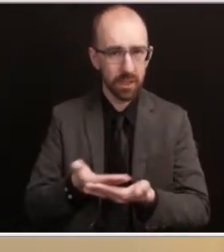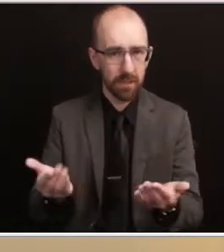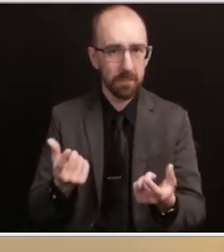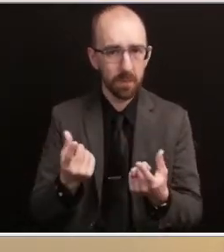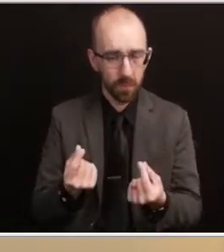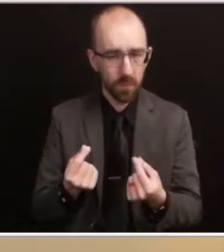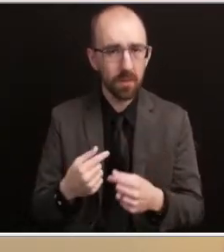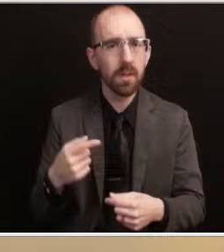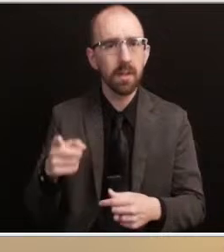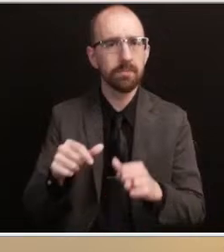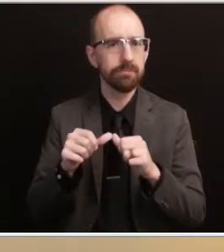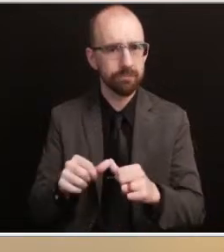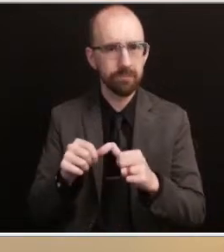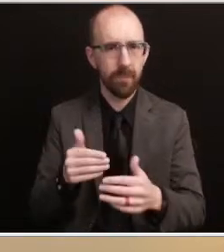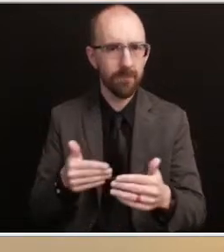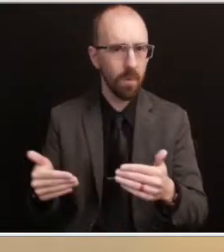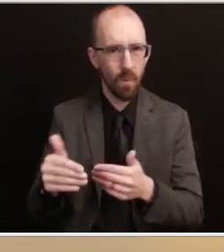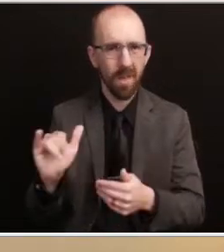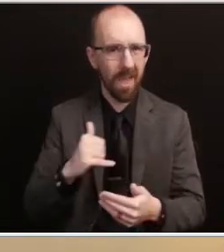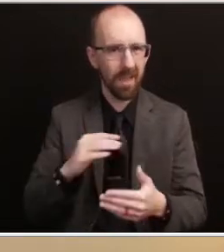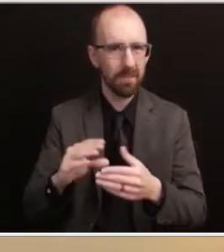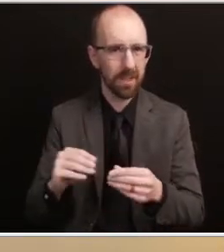they continue forward, like I said,